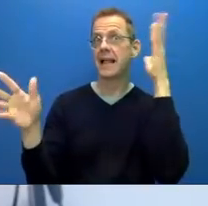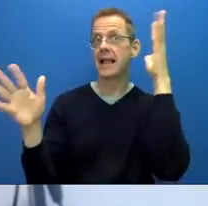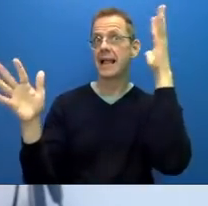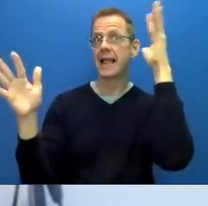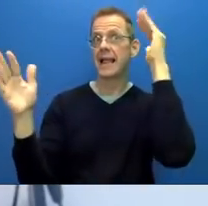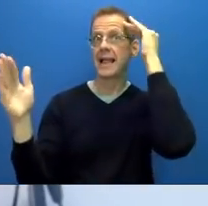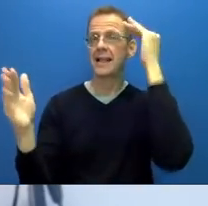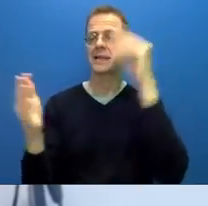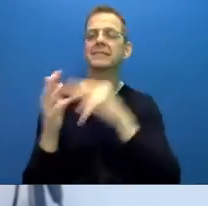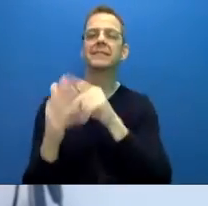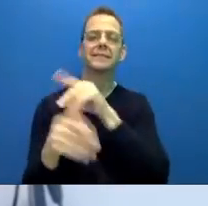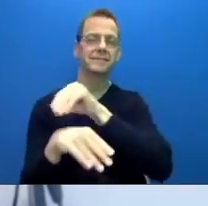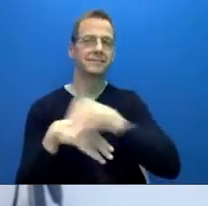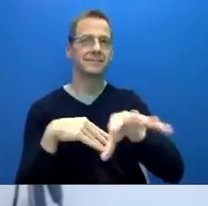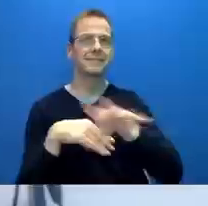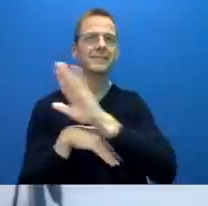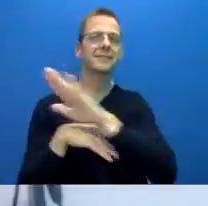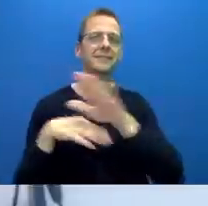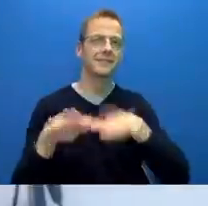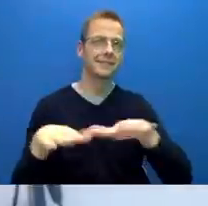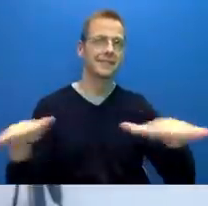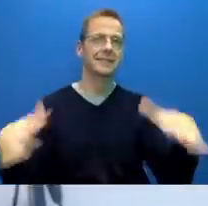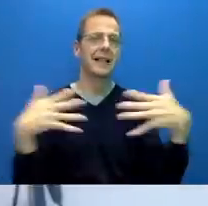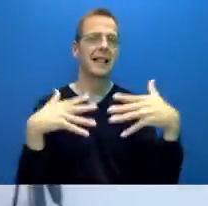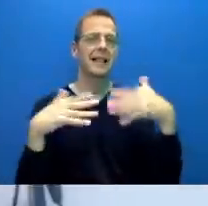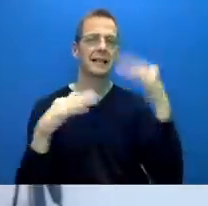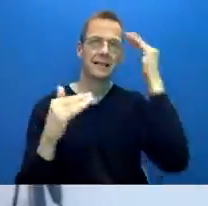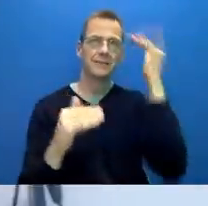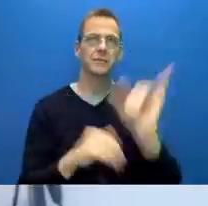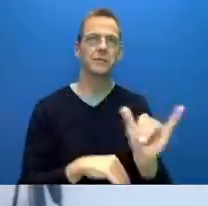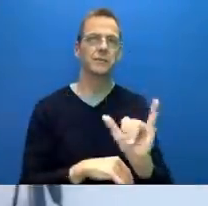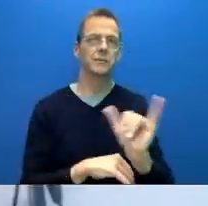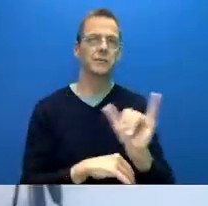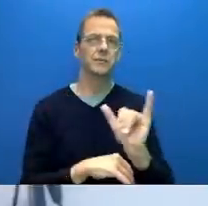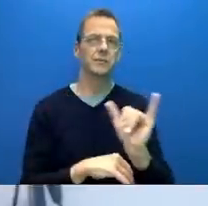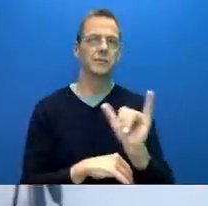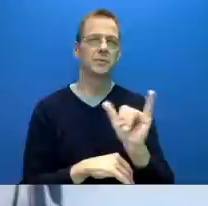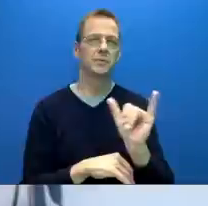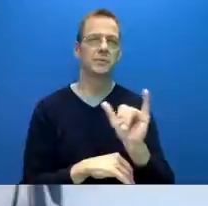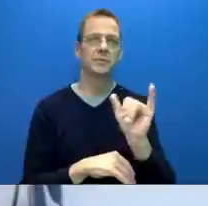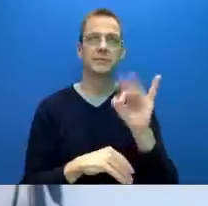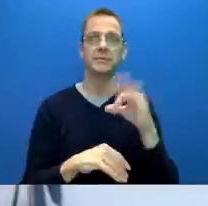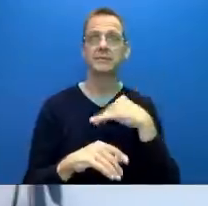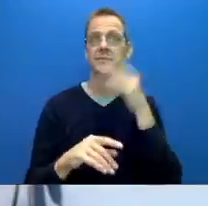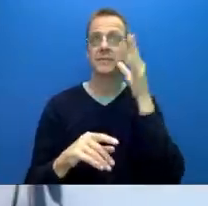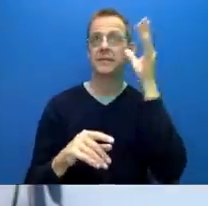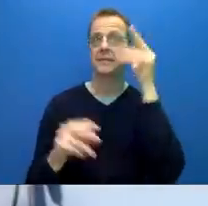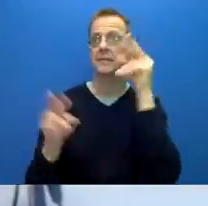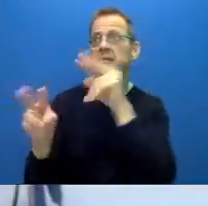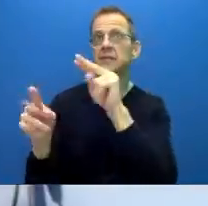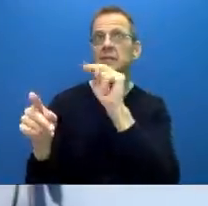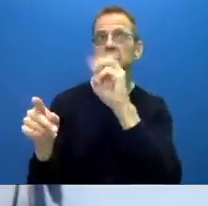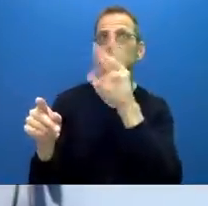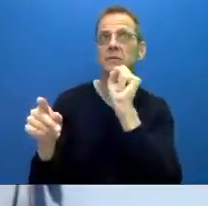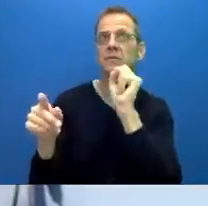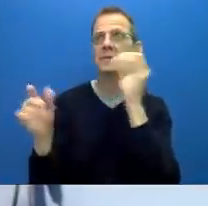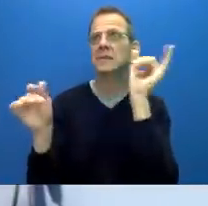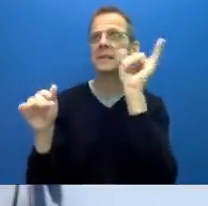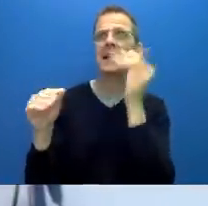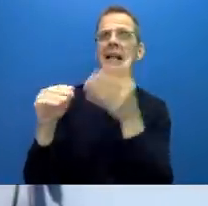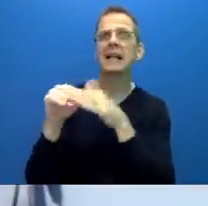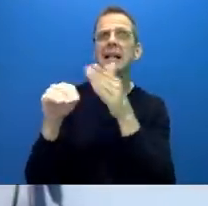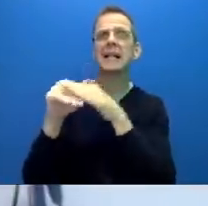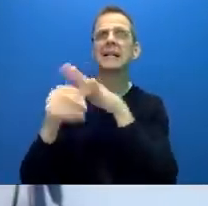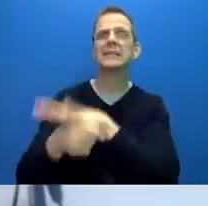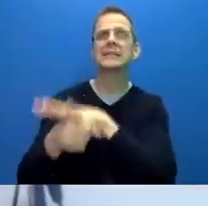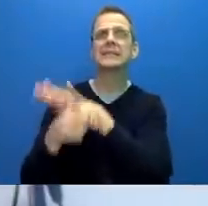that we're having with our kids, I mean, all of that stressing us out, and we're getting worried about our kids and going to school, that's creating a lot of stress in us, and it kind of